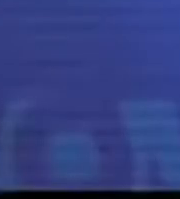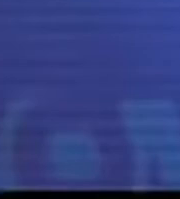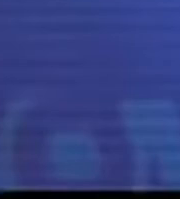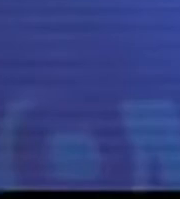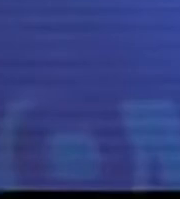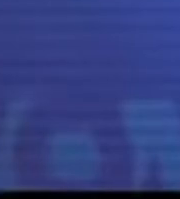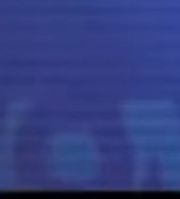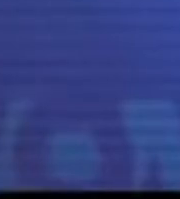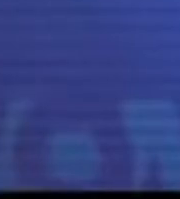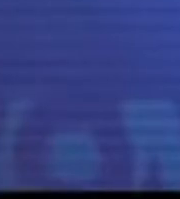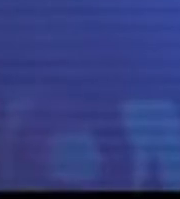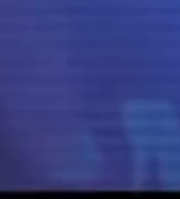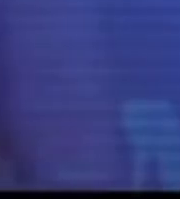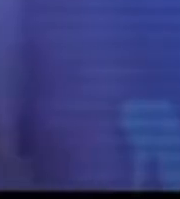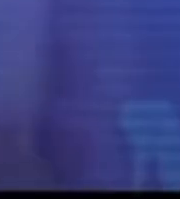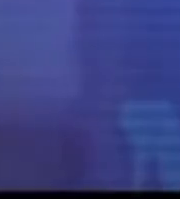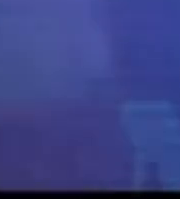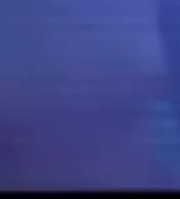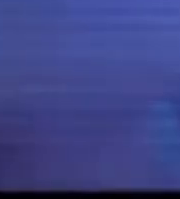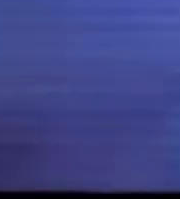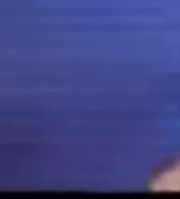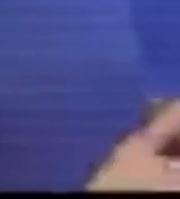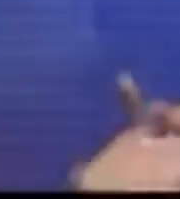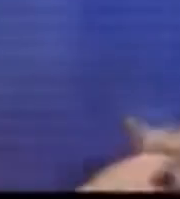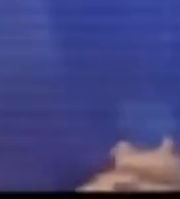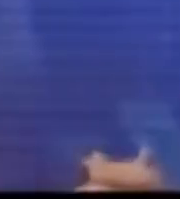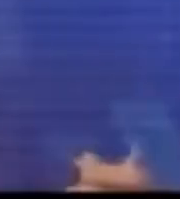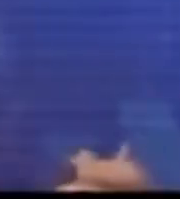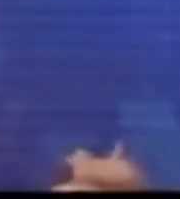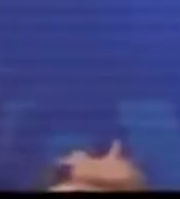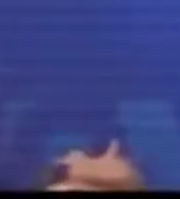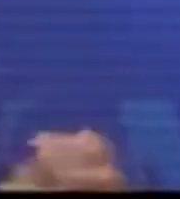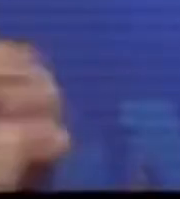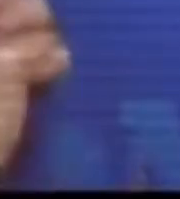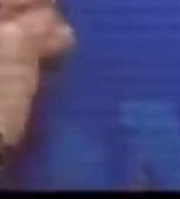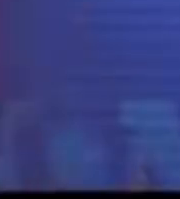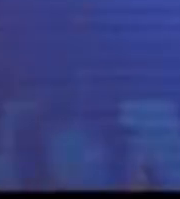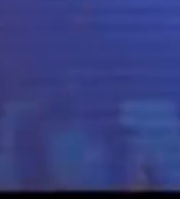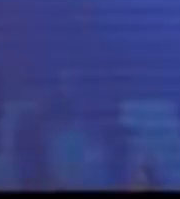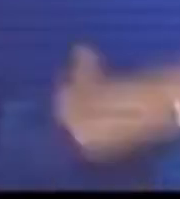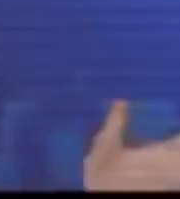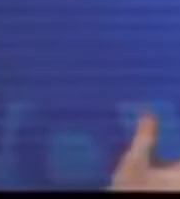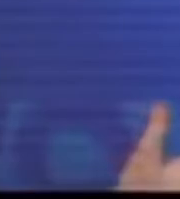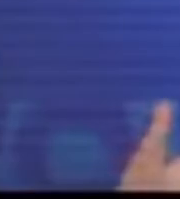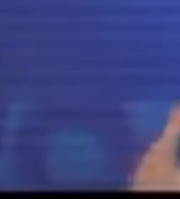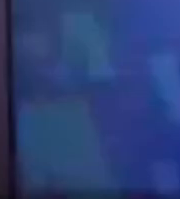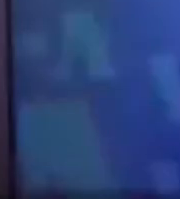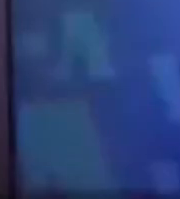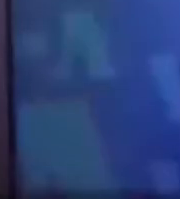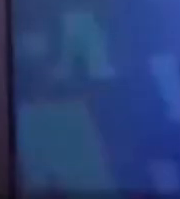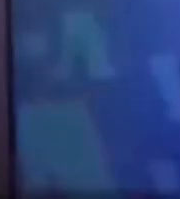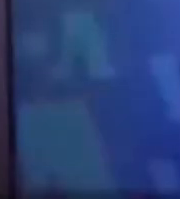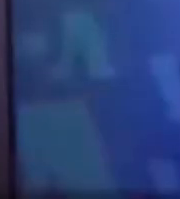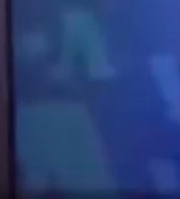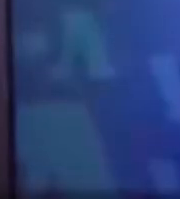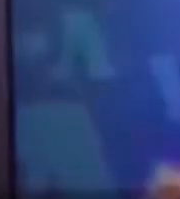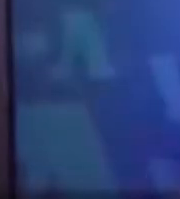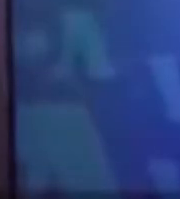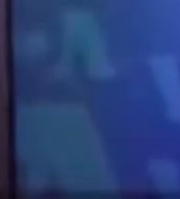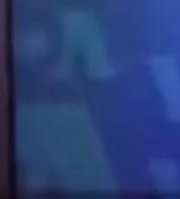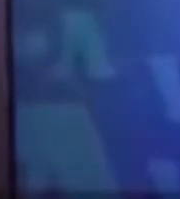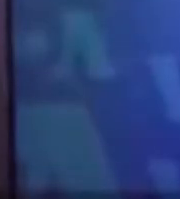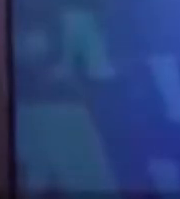The word of the day is social. Social is an adjective. I'm Anna. Hi, I'm